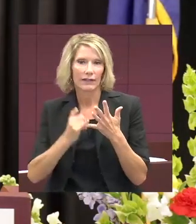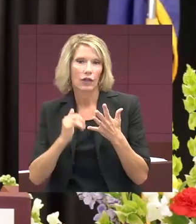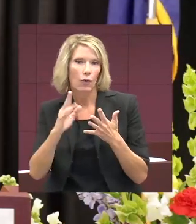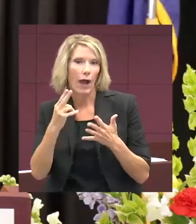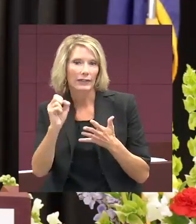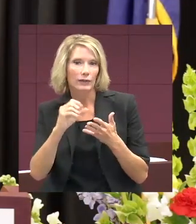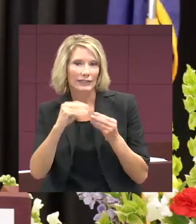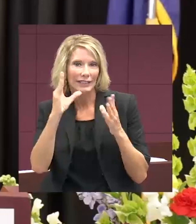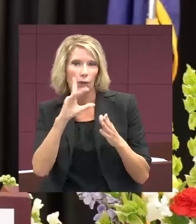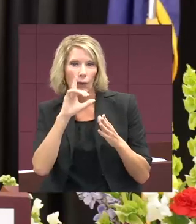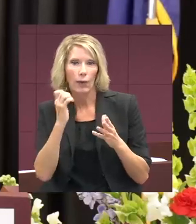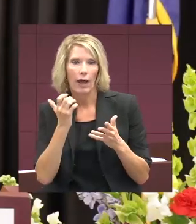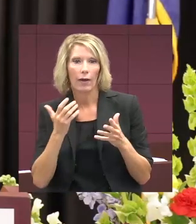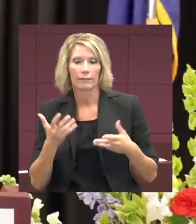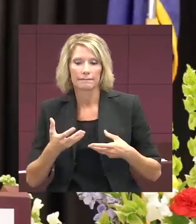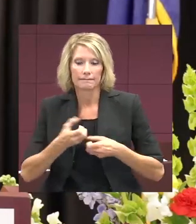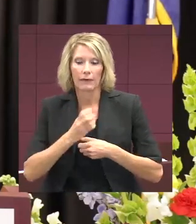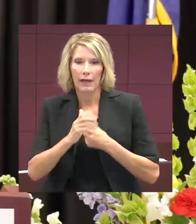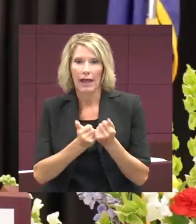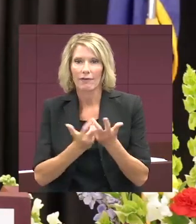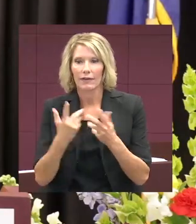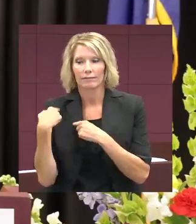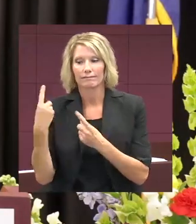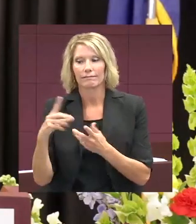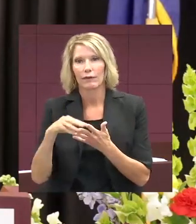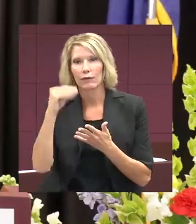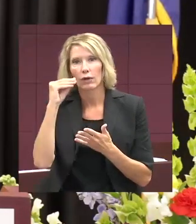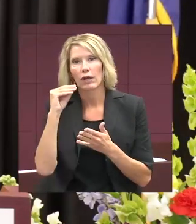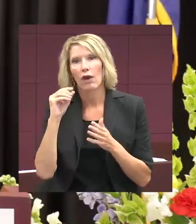school teachers who put the finishing touches on what I hope